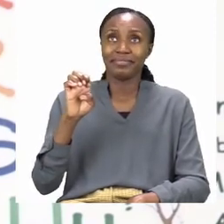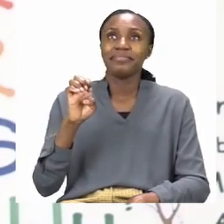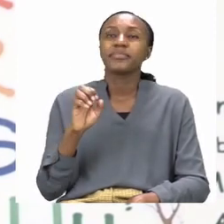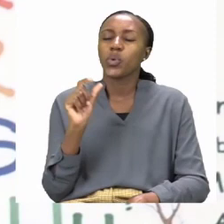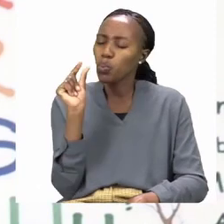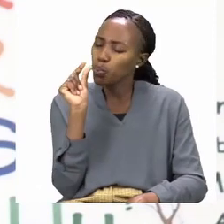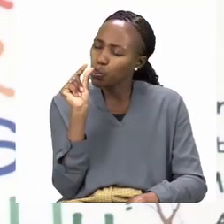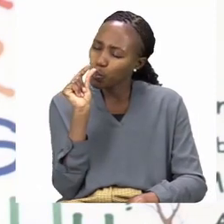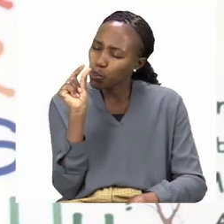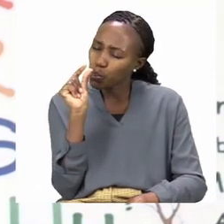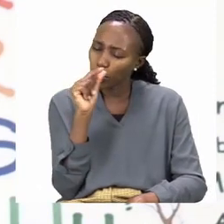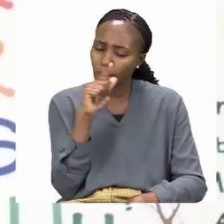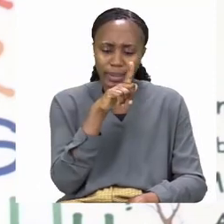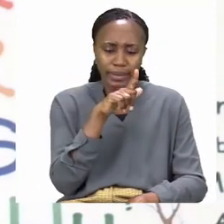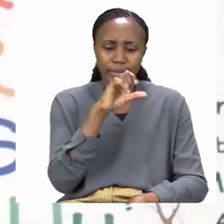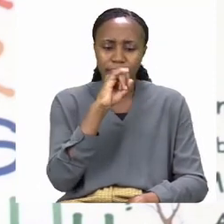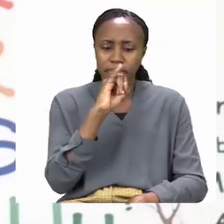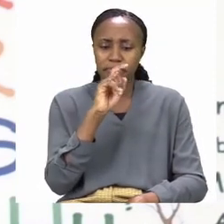E.